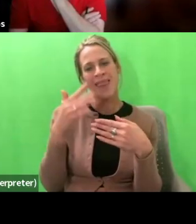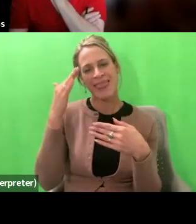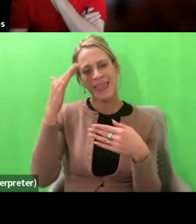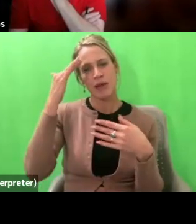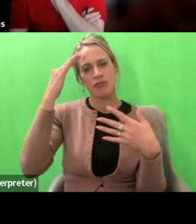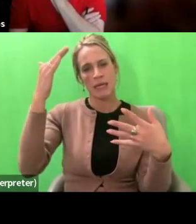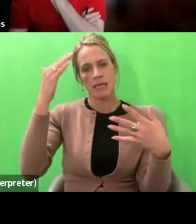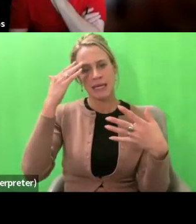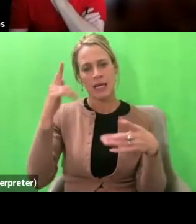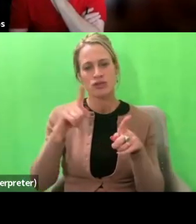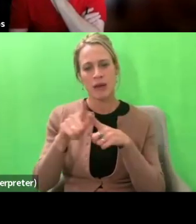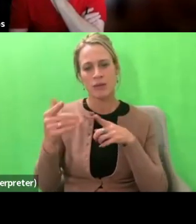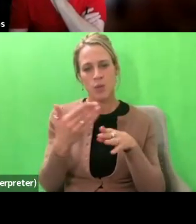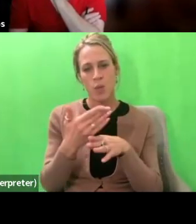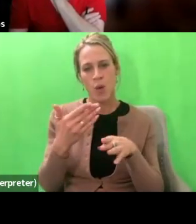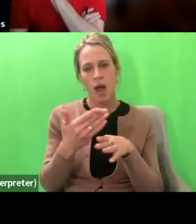try to work,